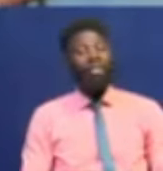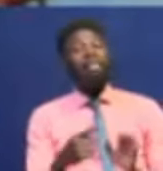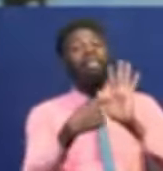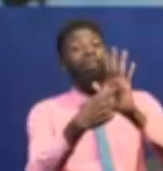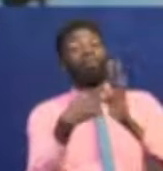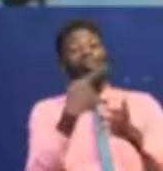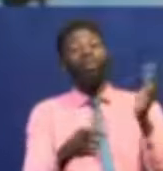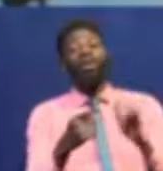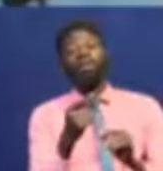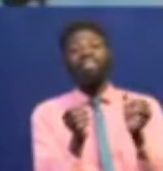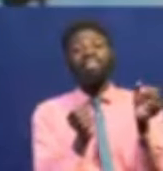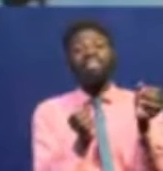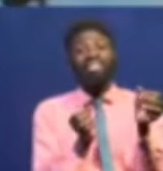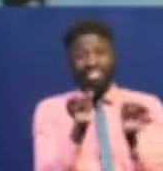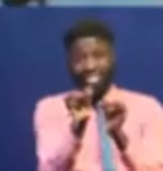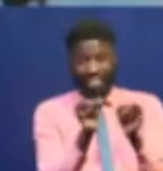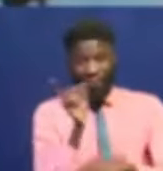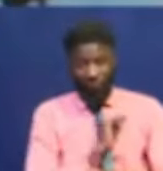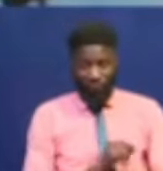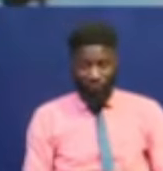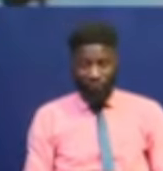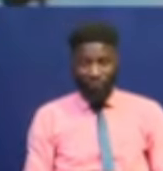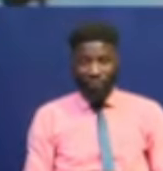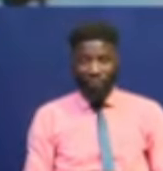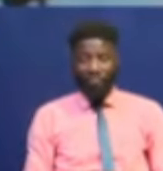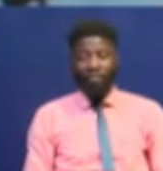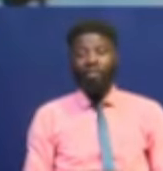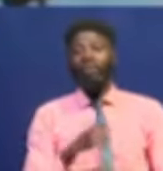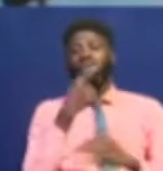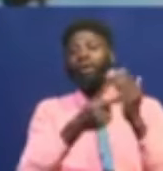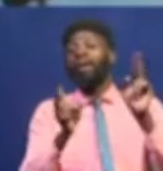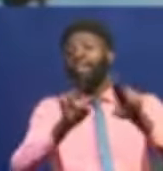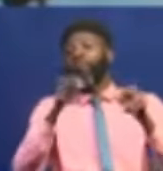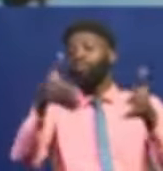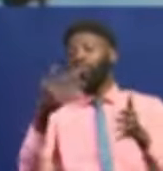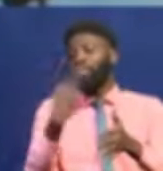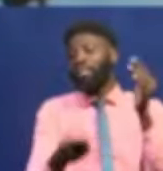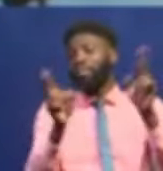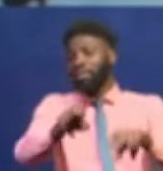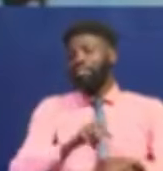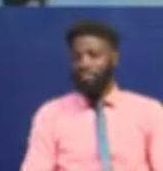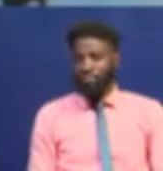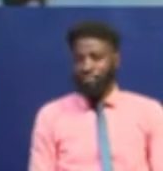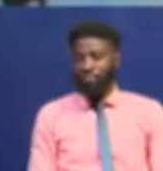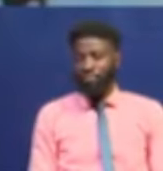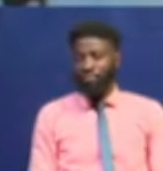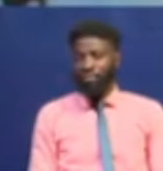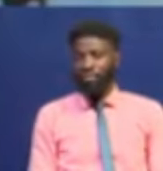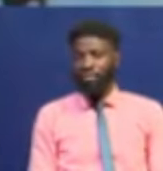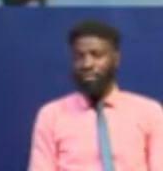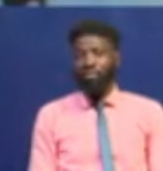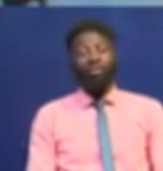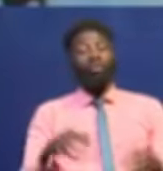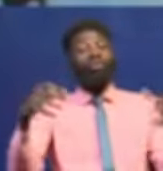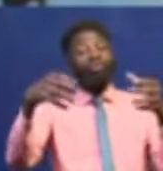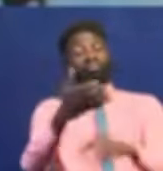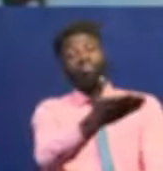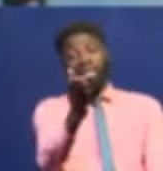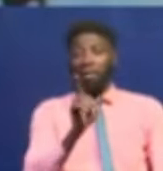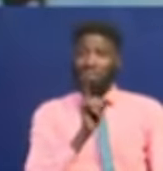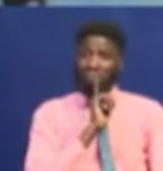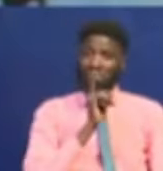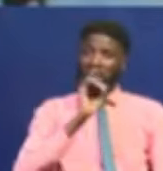been said here about what happened earlier today. And you guys clearly